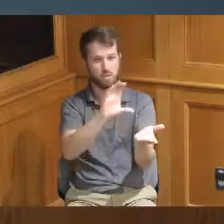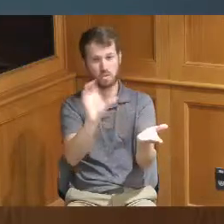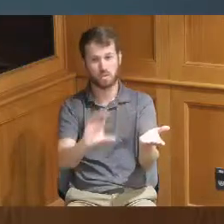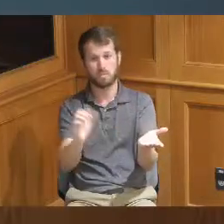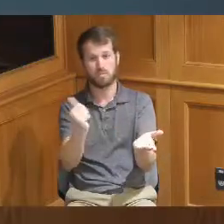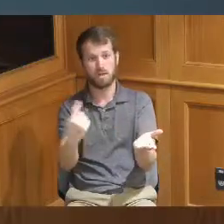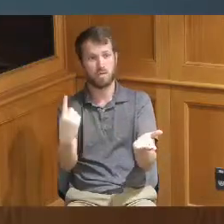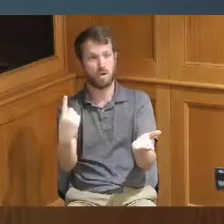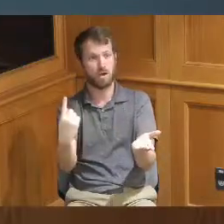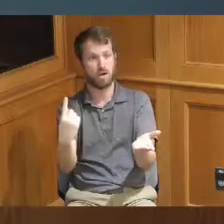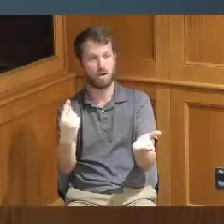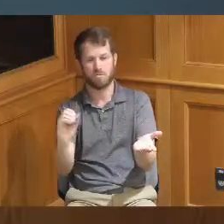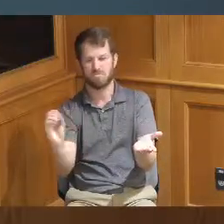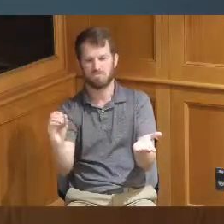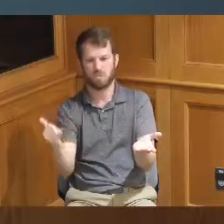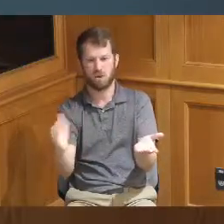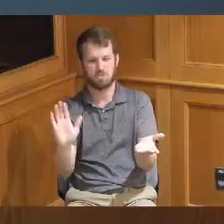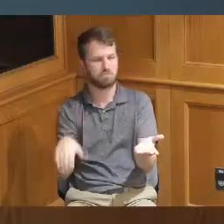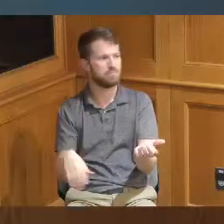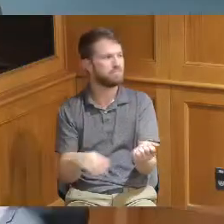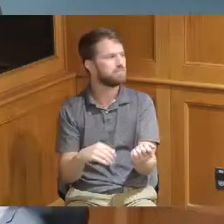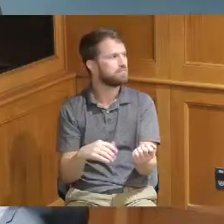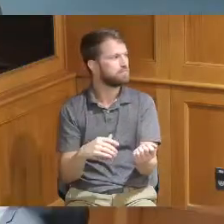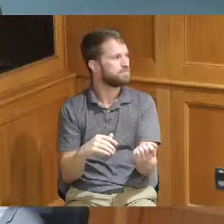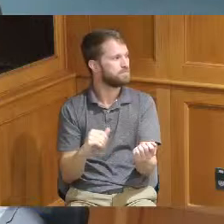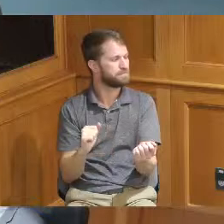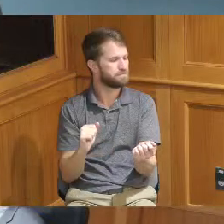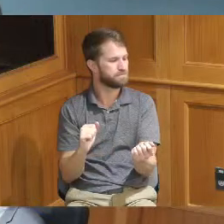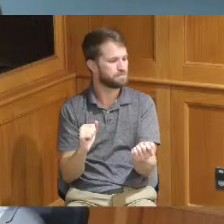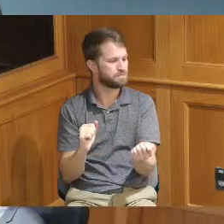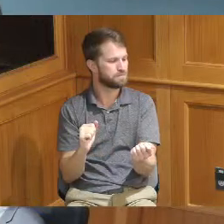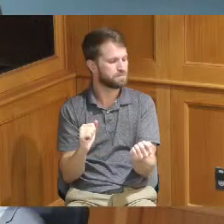anyone on Zoom? Okay. All right.